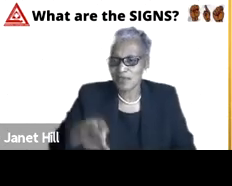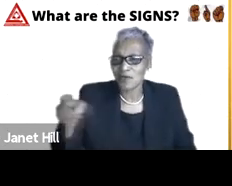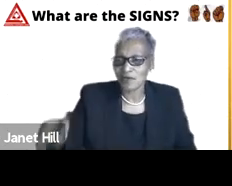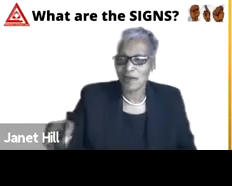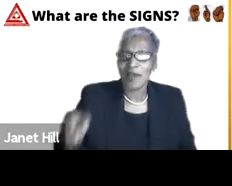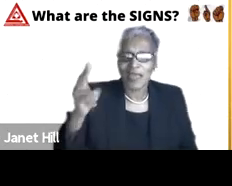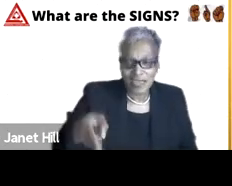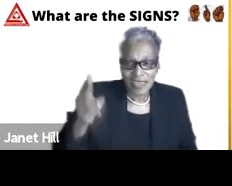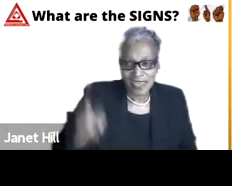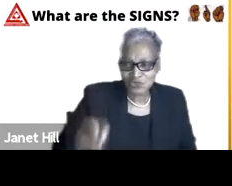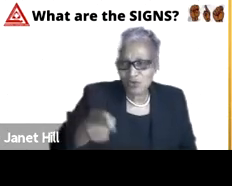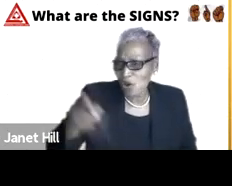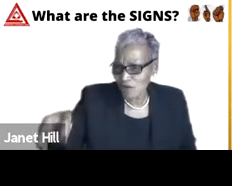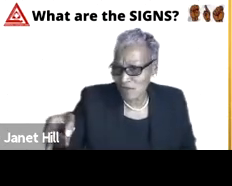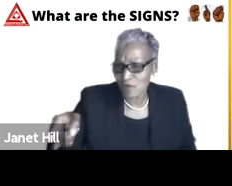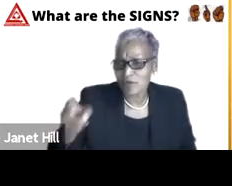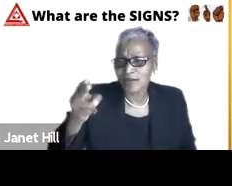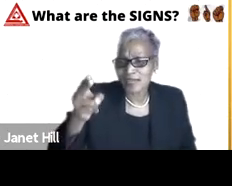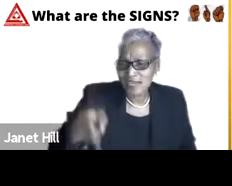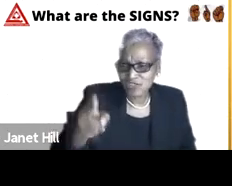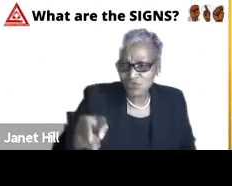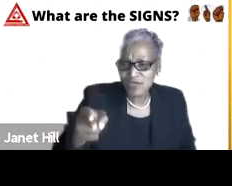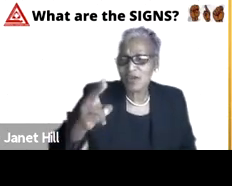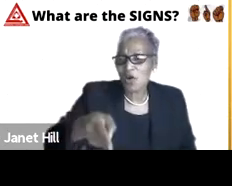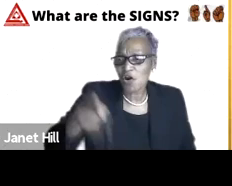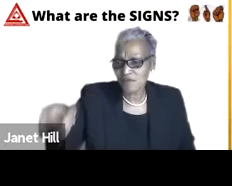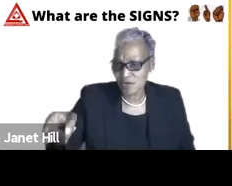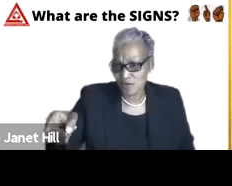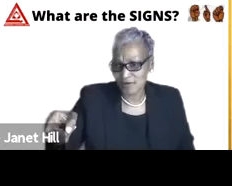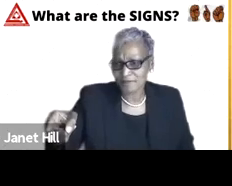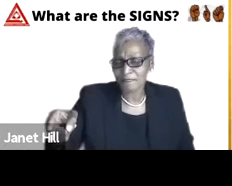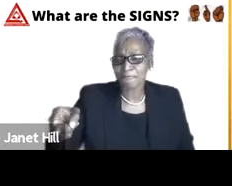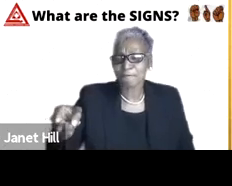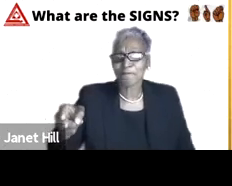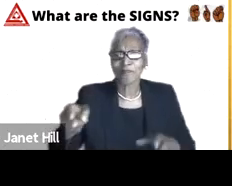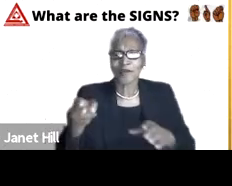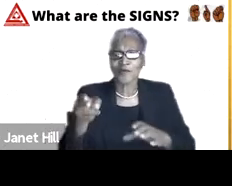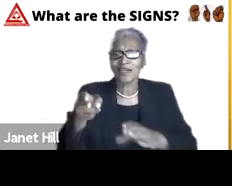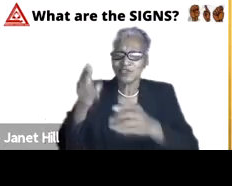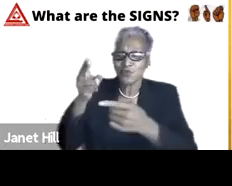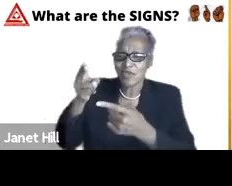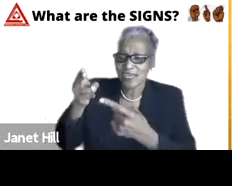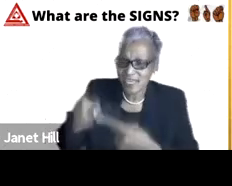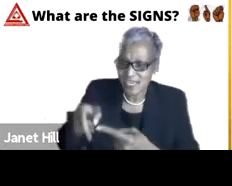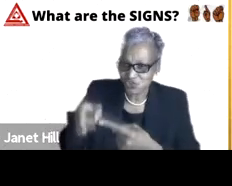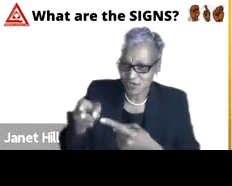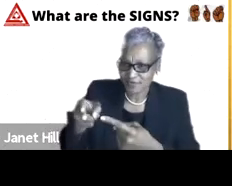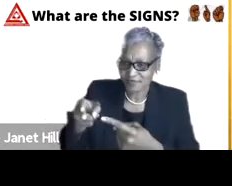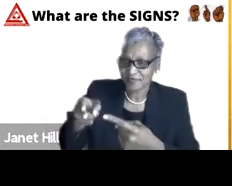Here's a little right here. History, hard of hearing. History, hard of hearing. All right, so we